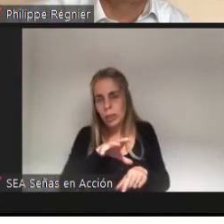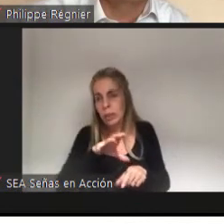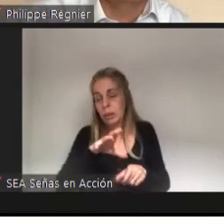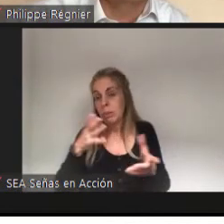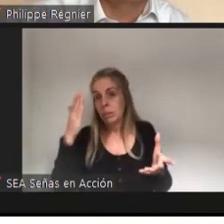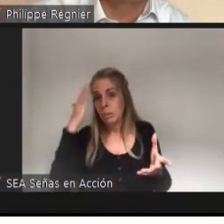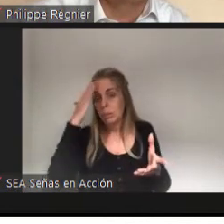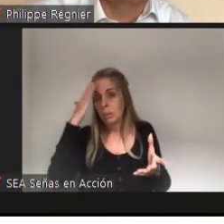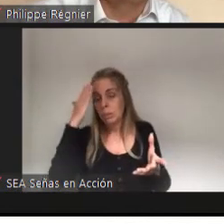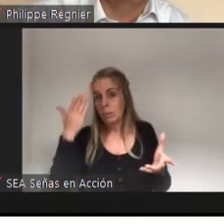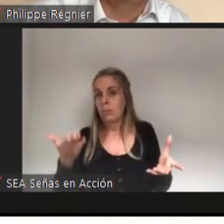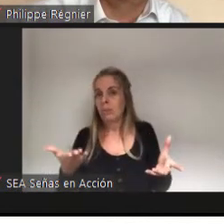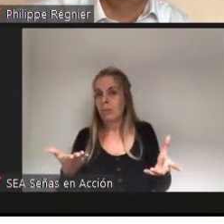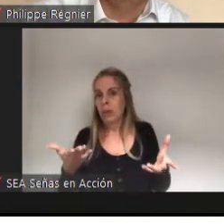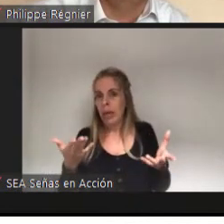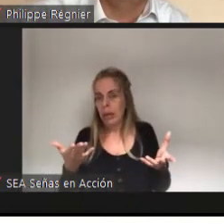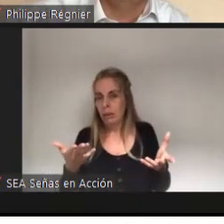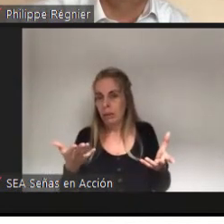will luckily so